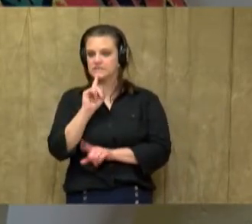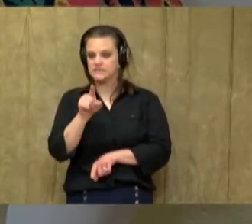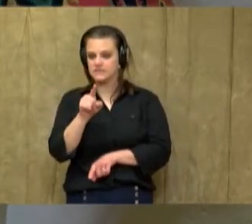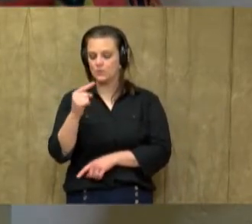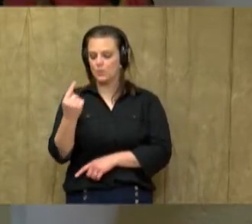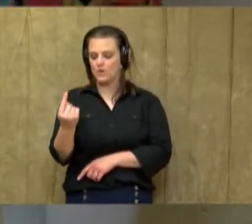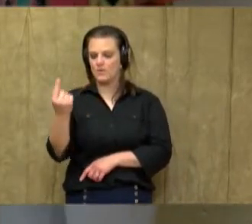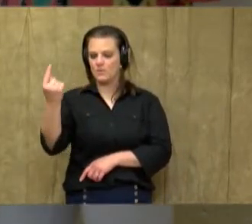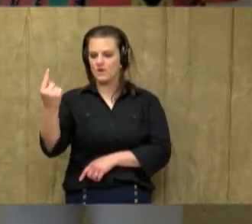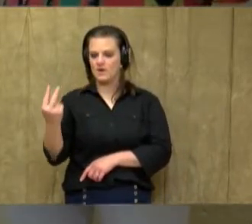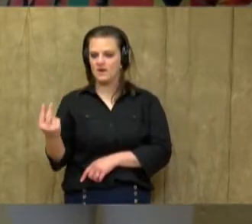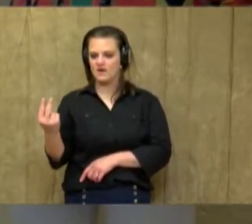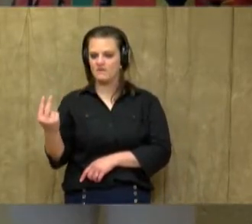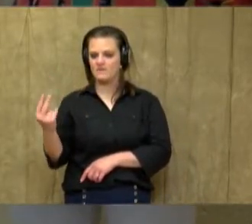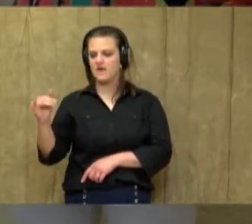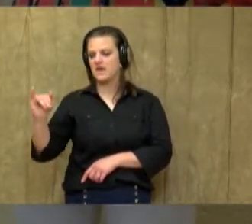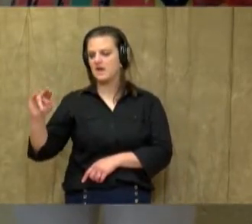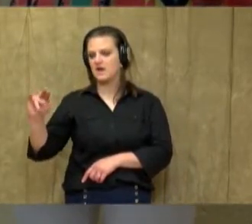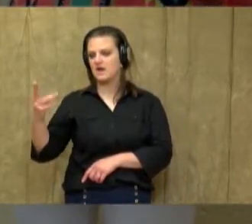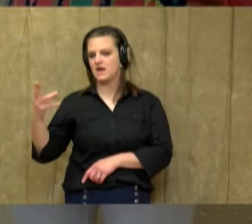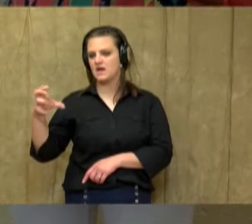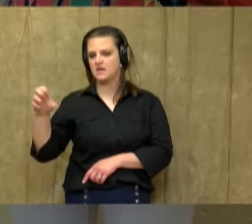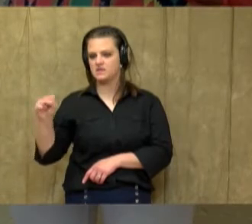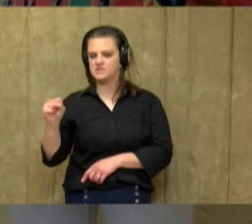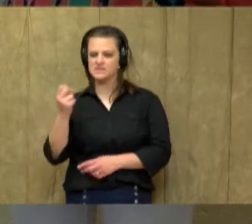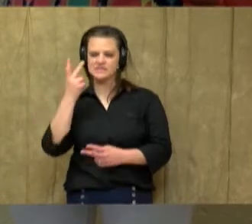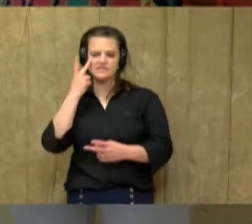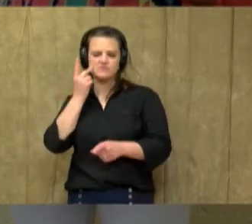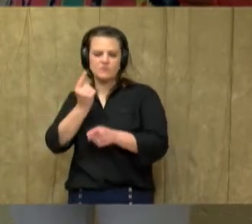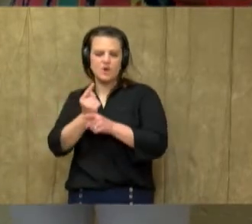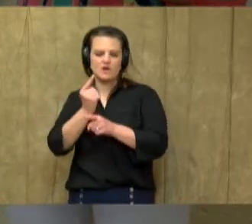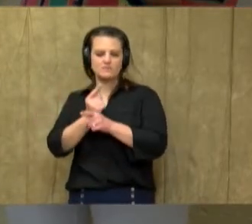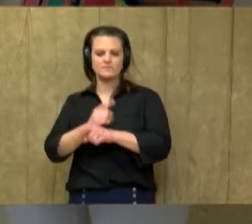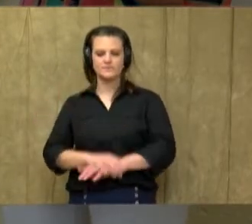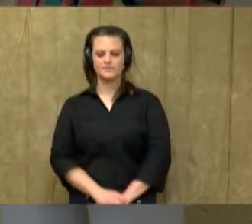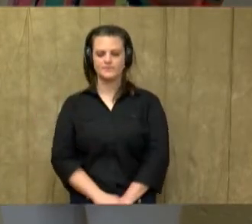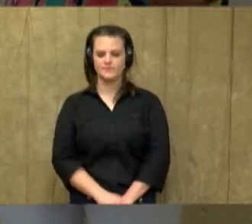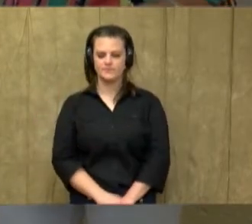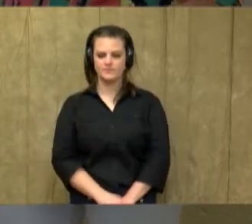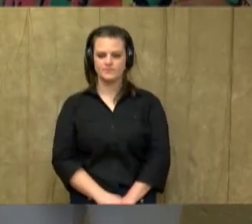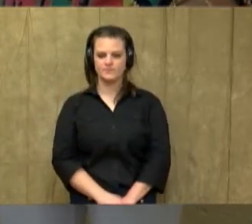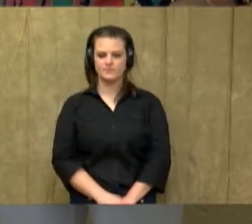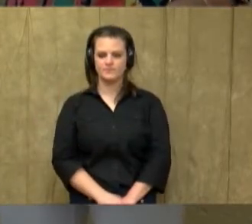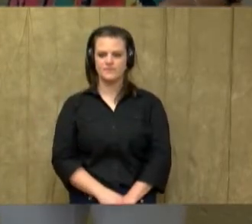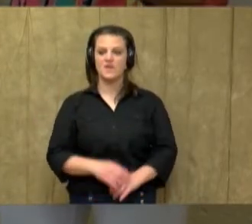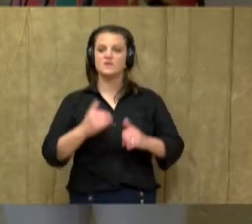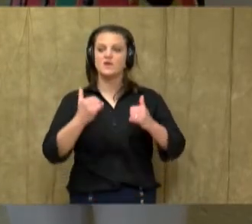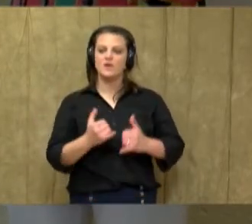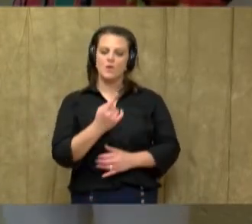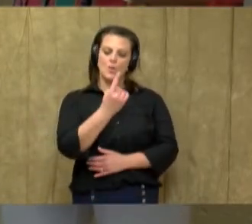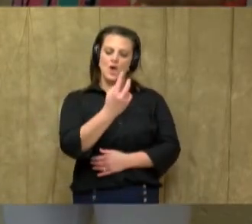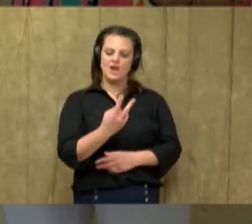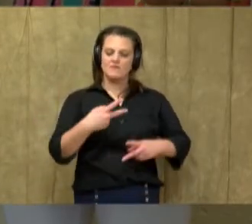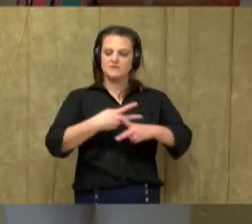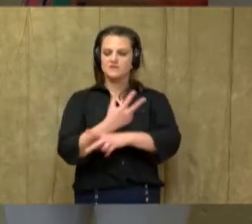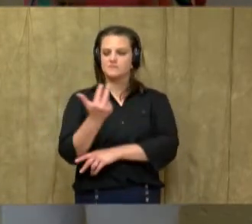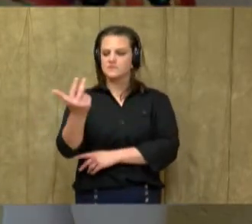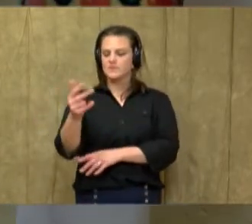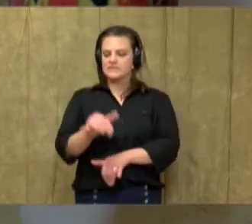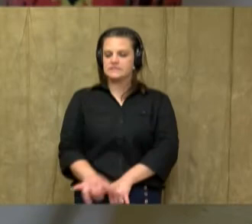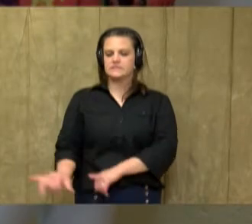1.5 inches. Let's see if I'm right, okay? Now we'll do 1/2 times 3,